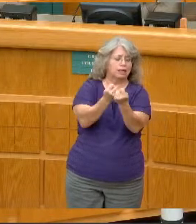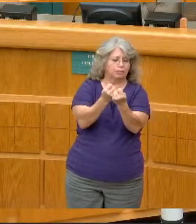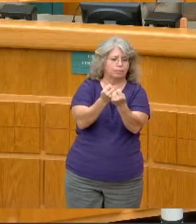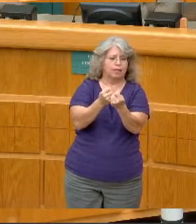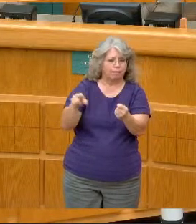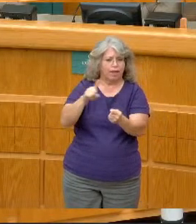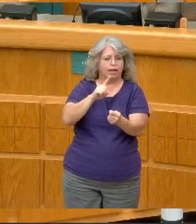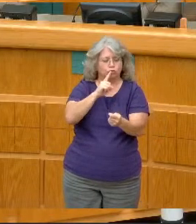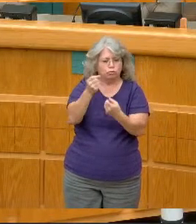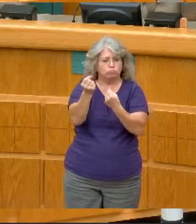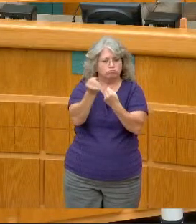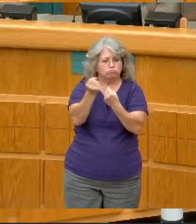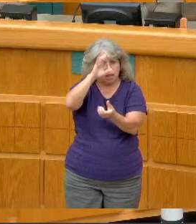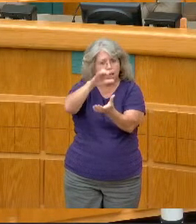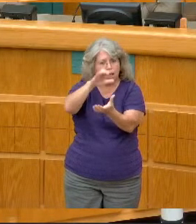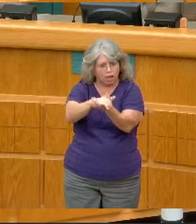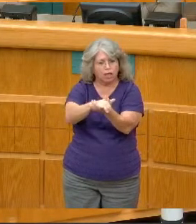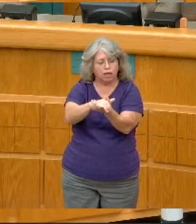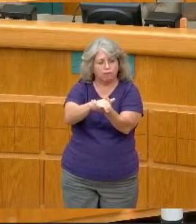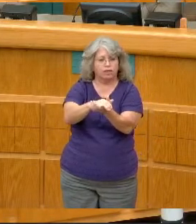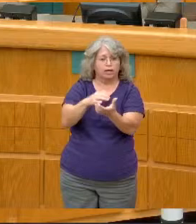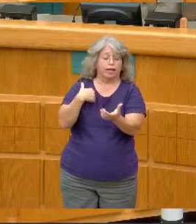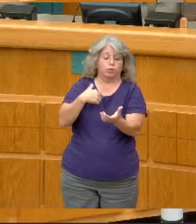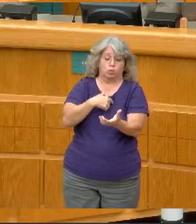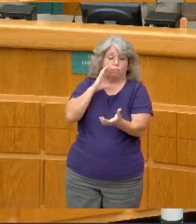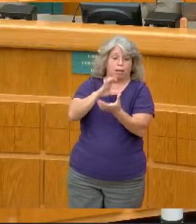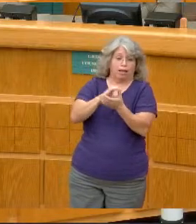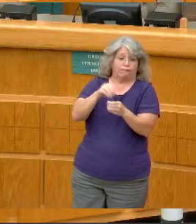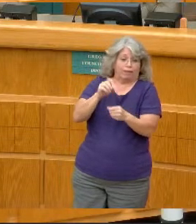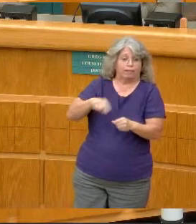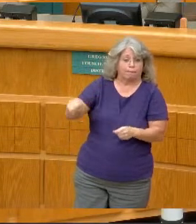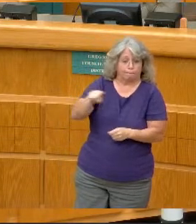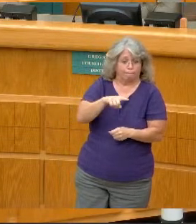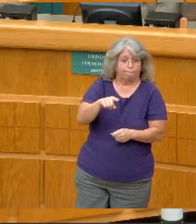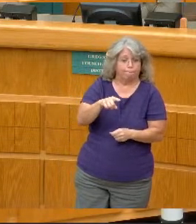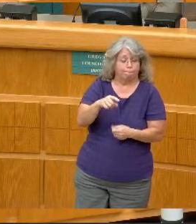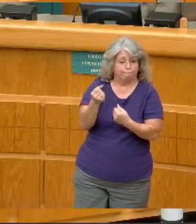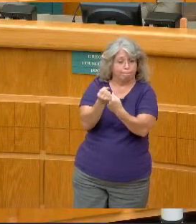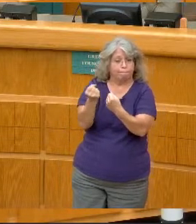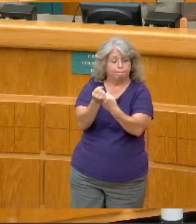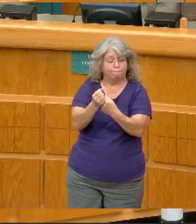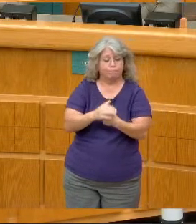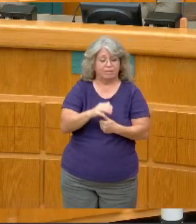Annette Rodriguez, Dr. Dante, Dr. Luis, and that whole team, Dr. Kim.